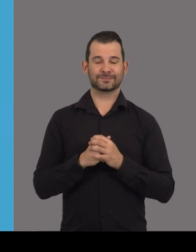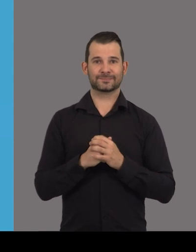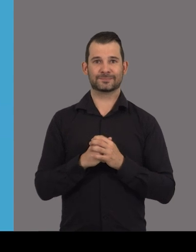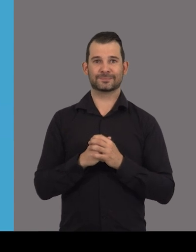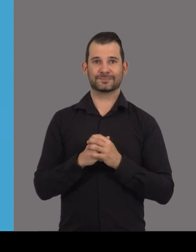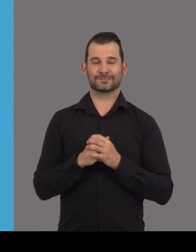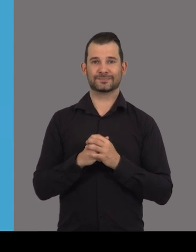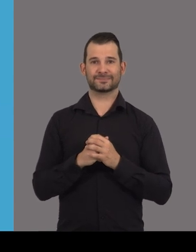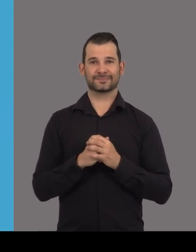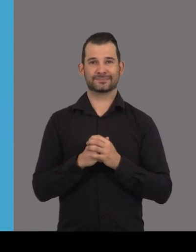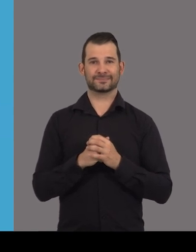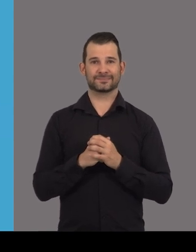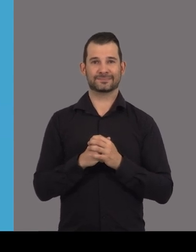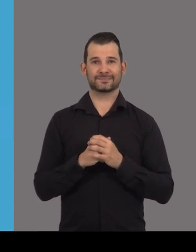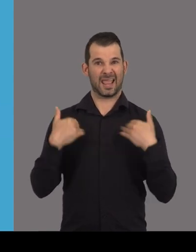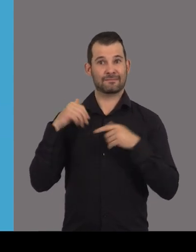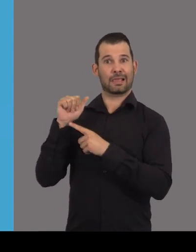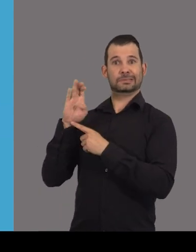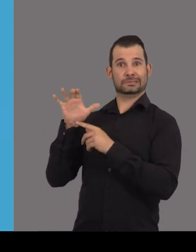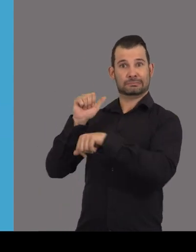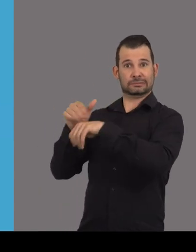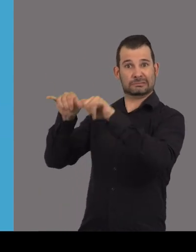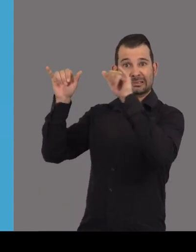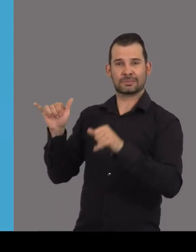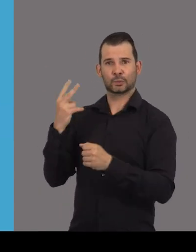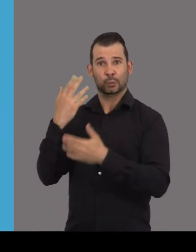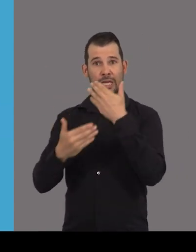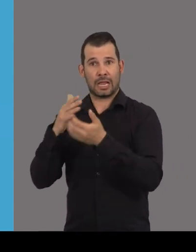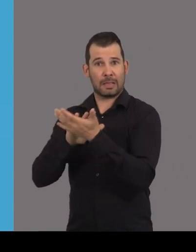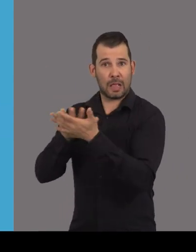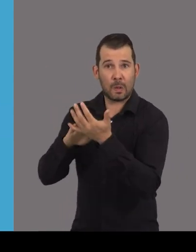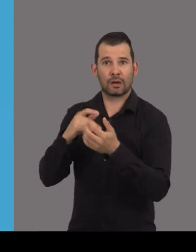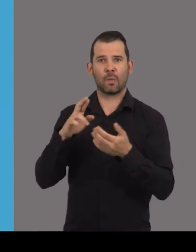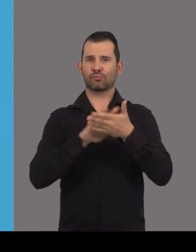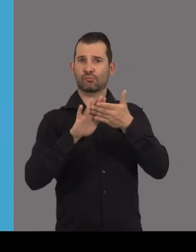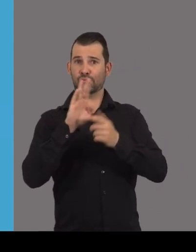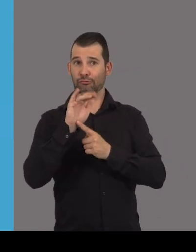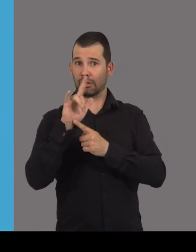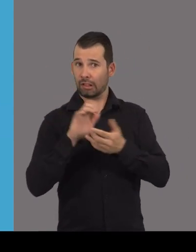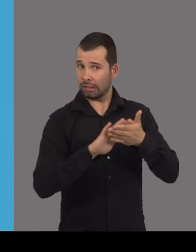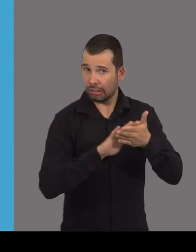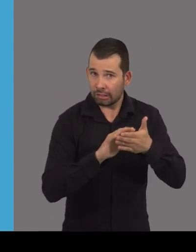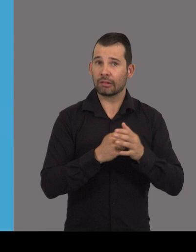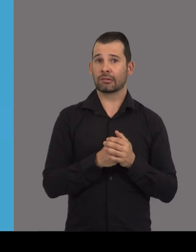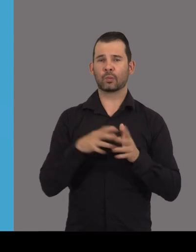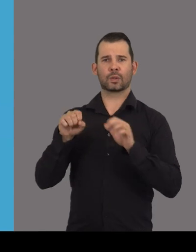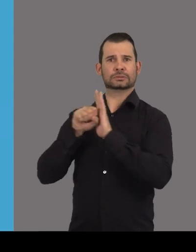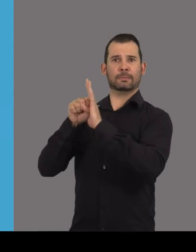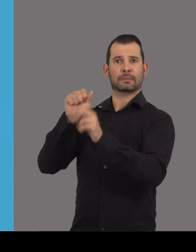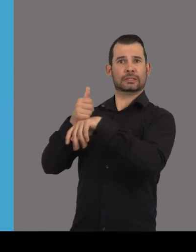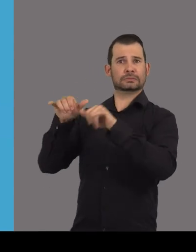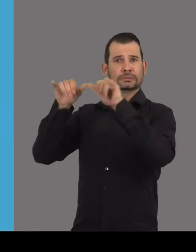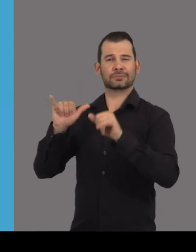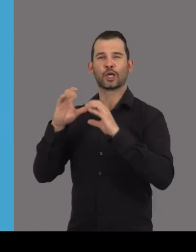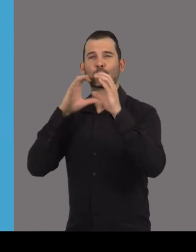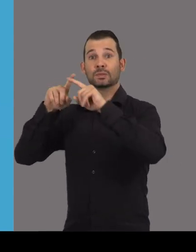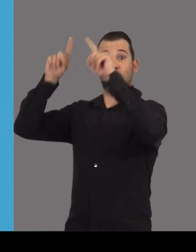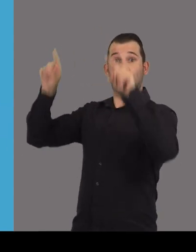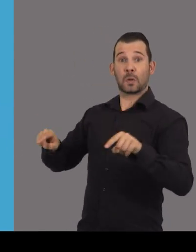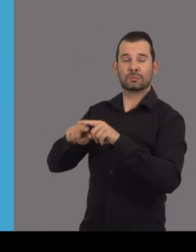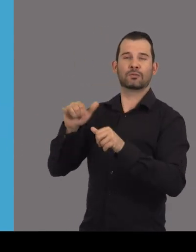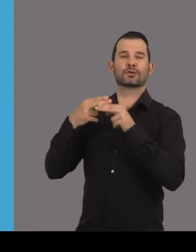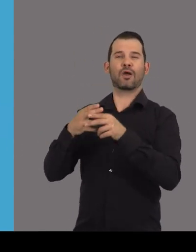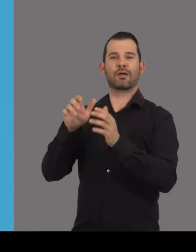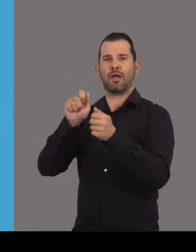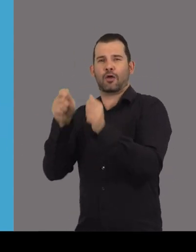and protactile. There are alphabet-based systems like two-hand manual or Braille, symbol-based systems such as communication boards, also